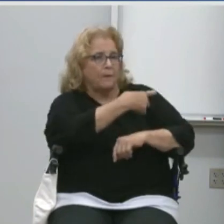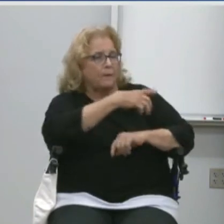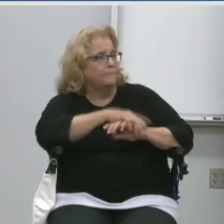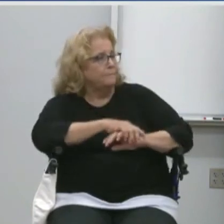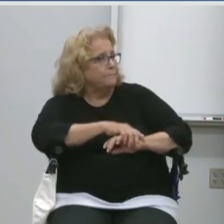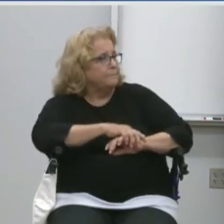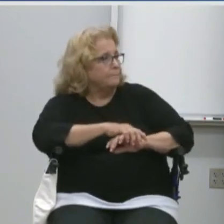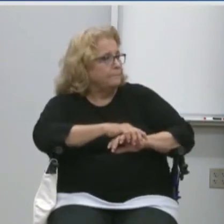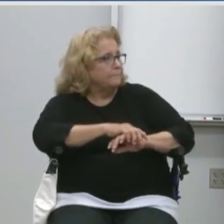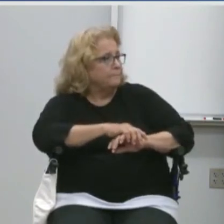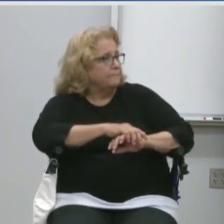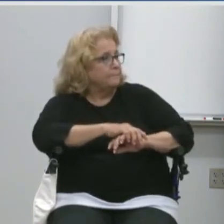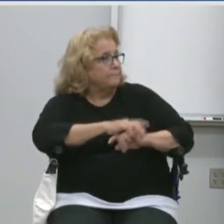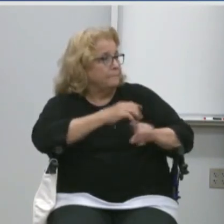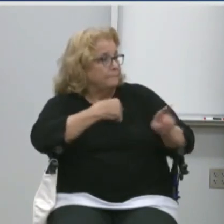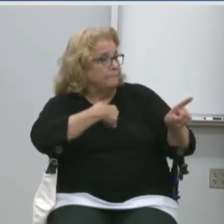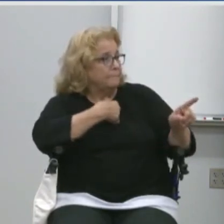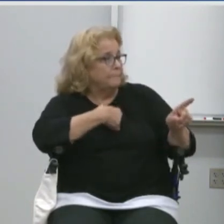I'm sorry?